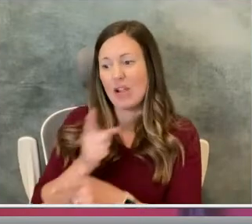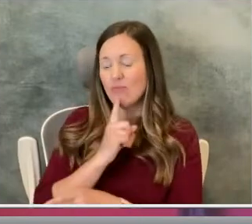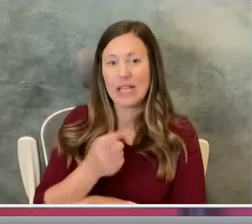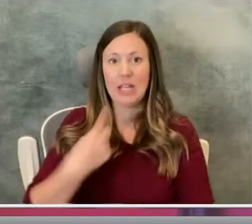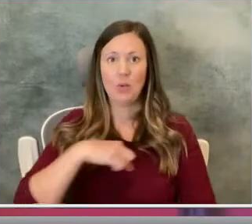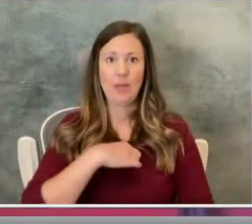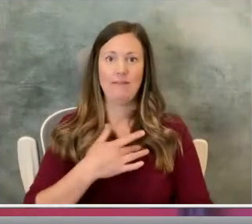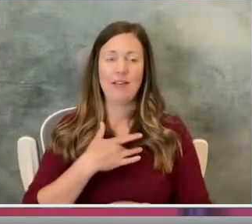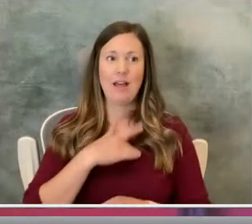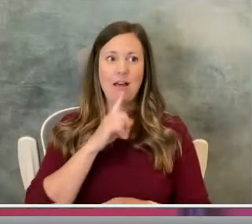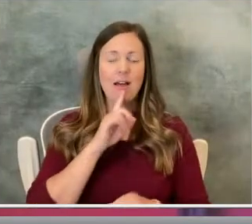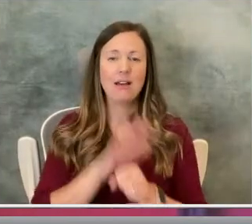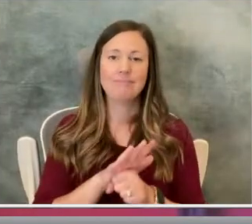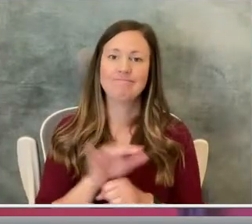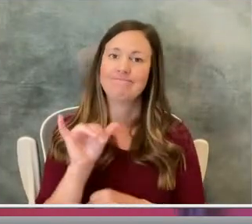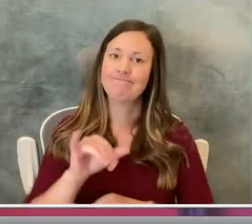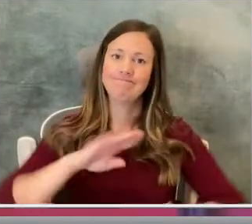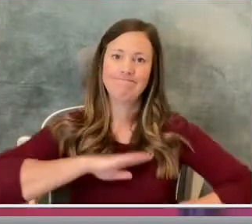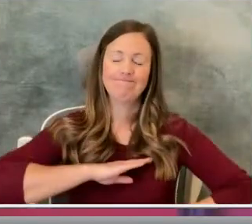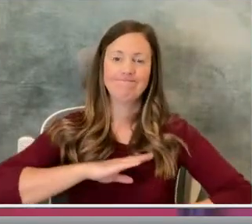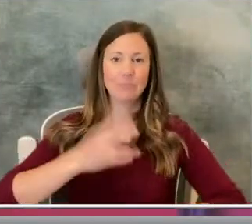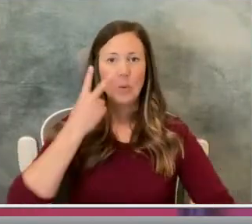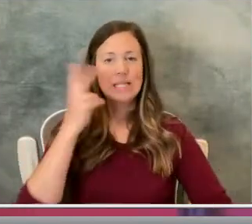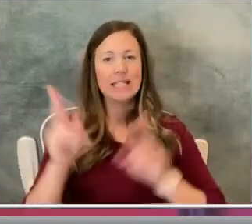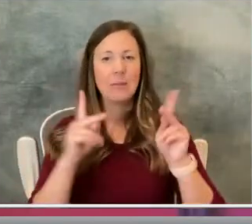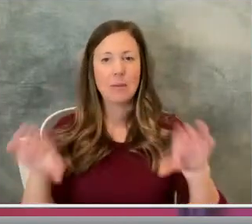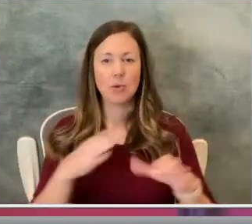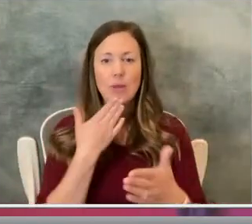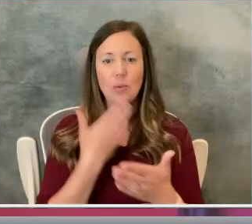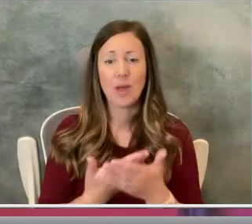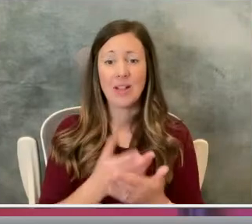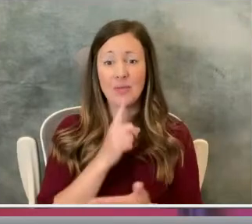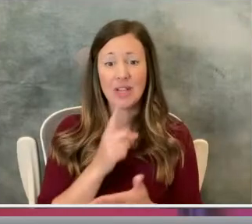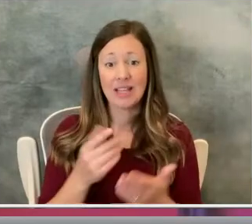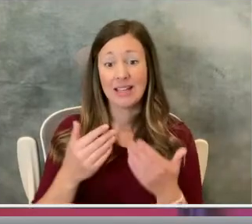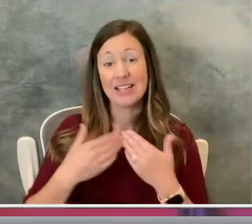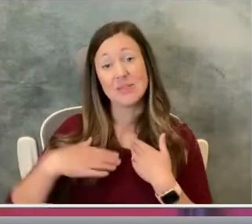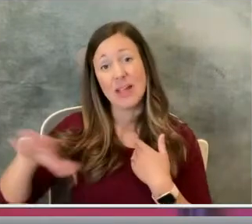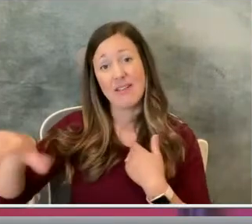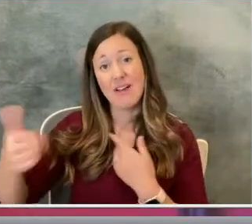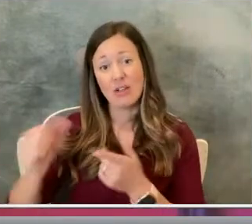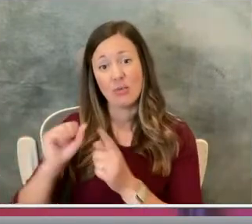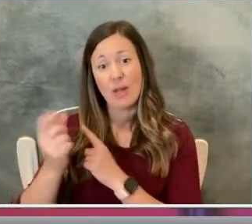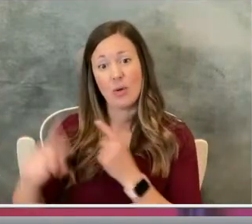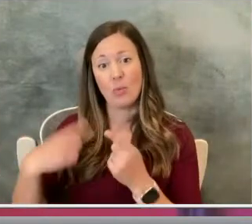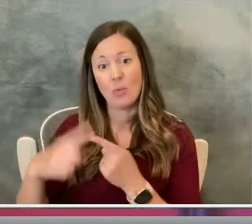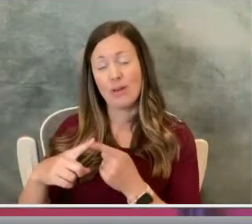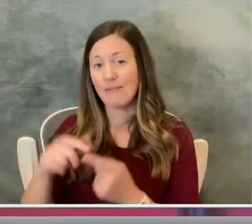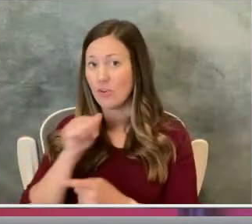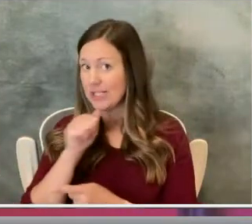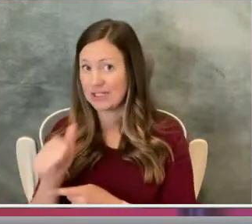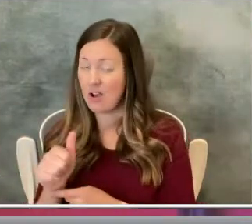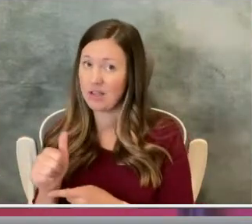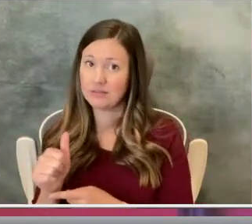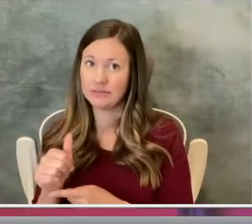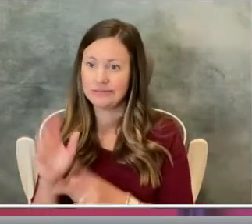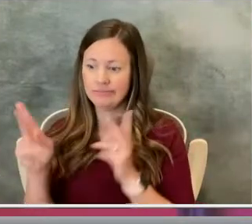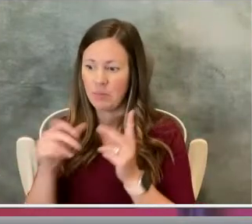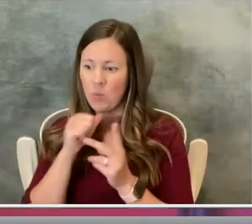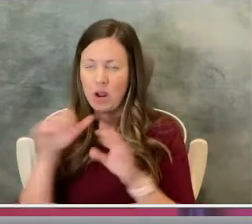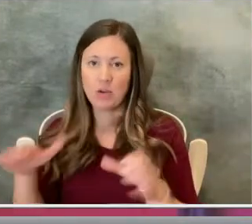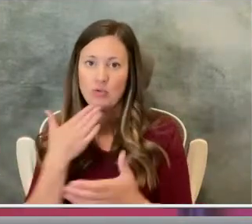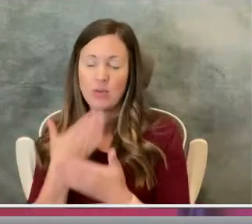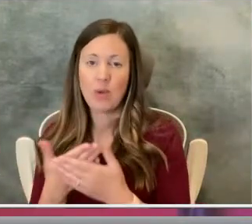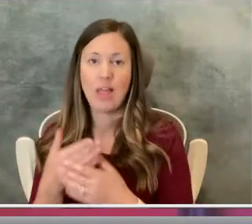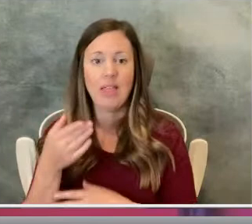well, because we have the other times too when it's not. Mm-hmm. You know, when you're trying to do one impossible thing at a time